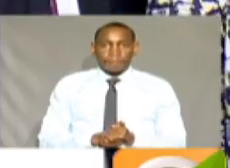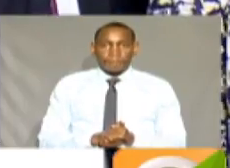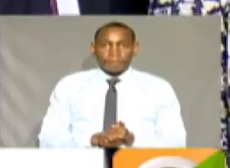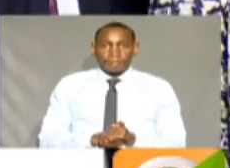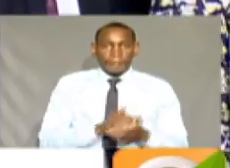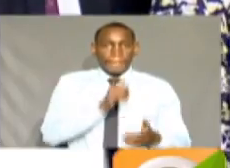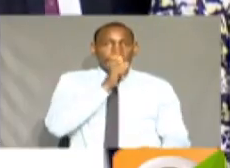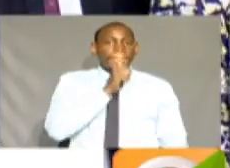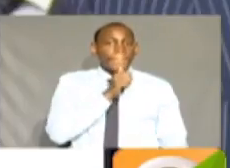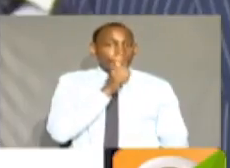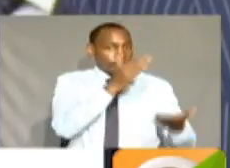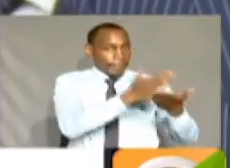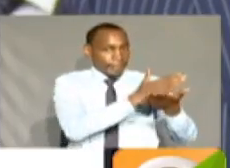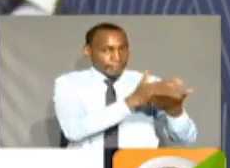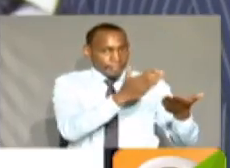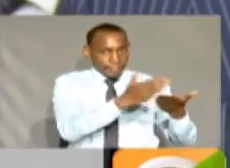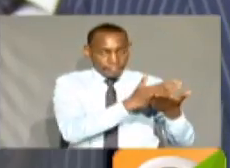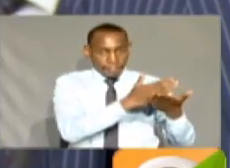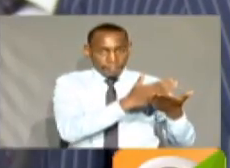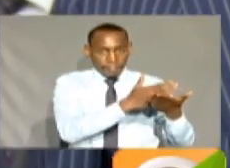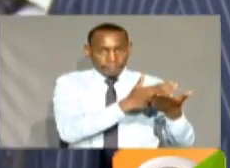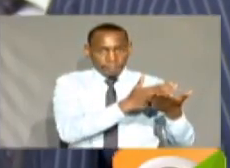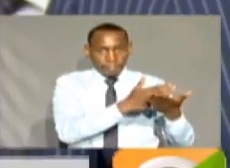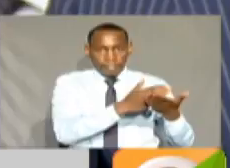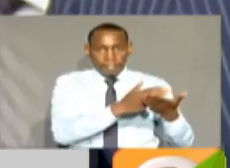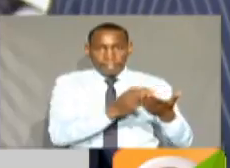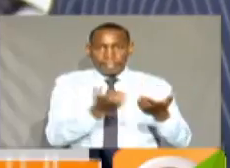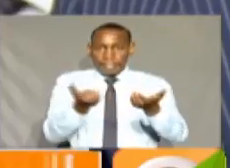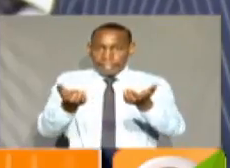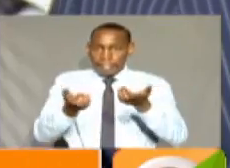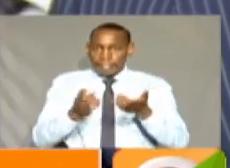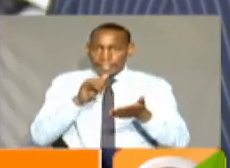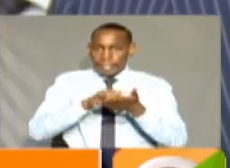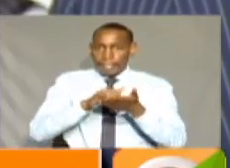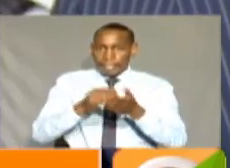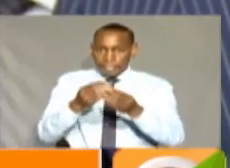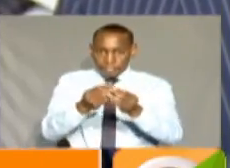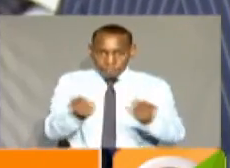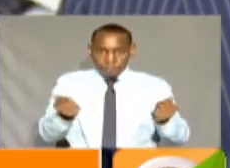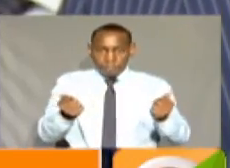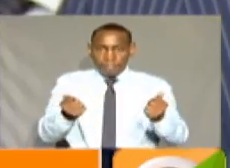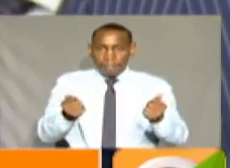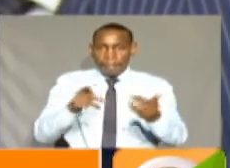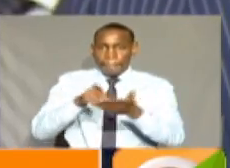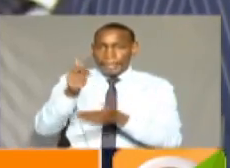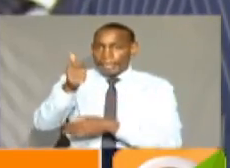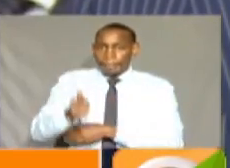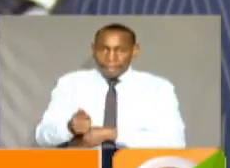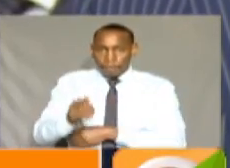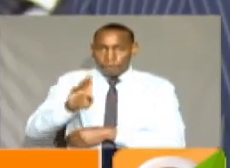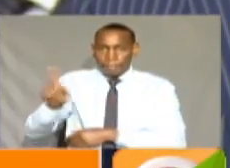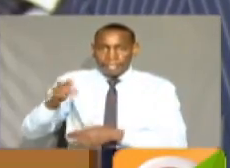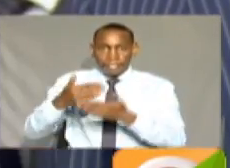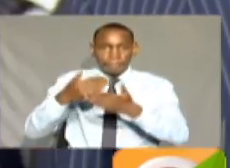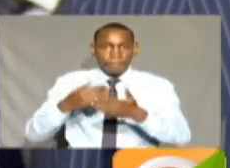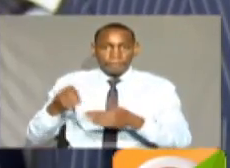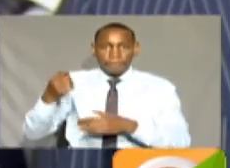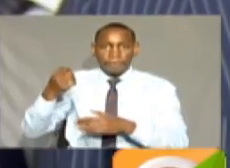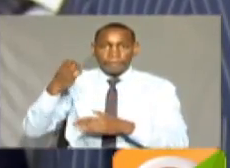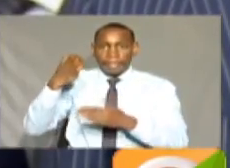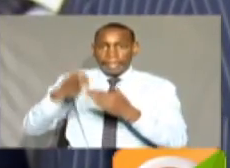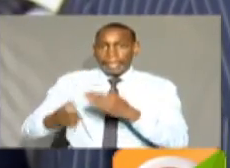Our private sector president has required that we sort out pending bills in the country by the end of this